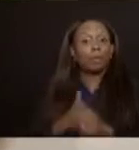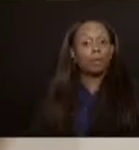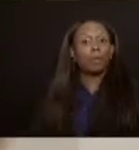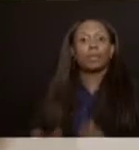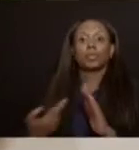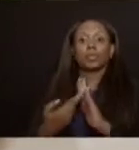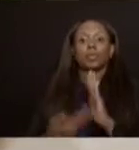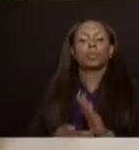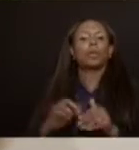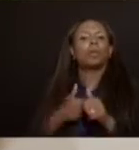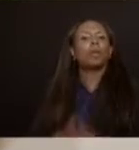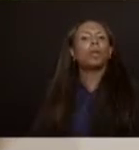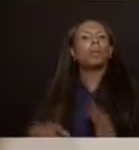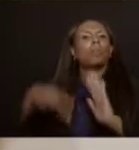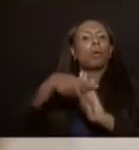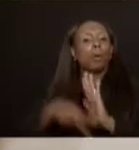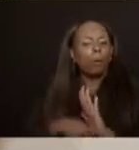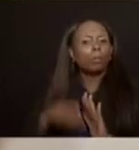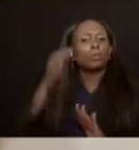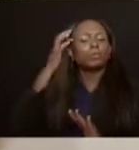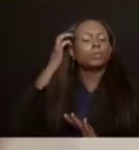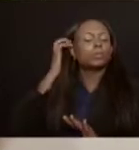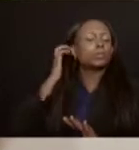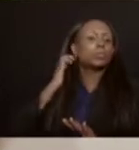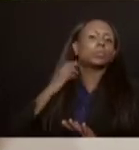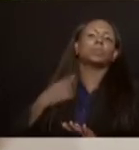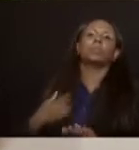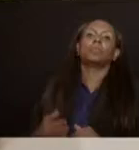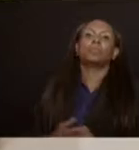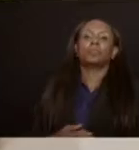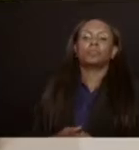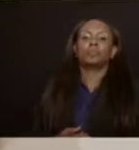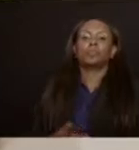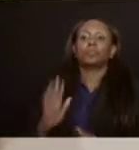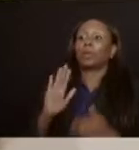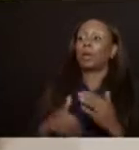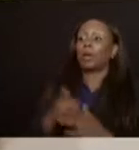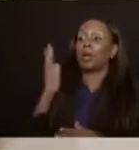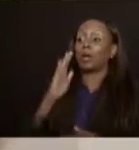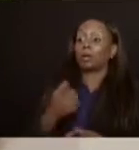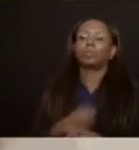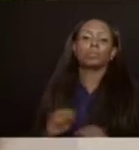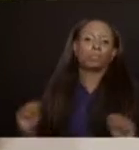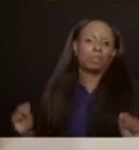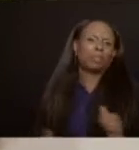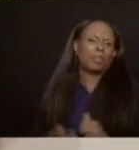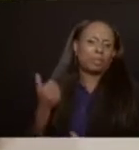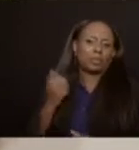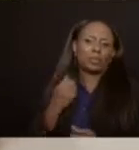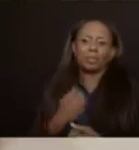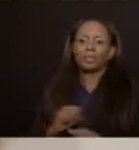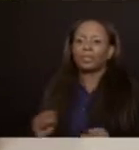follow the protocols, that everyone will be safe to a large extent.